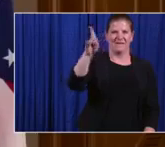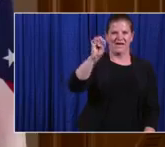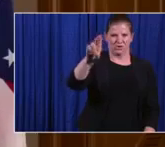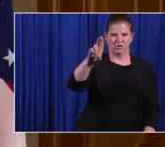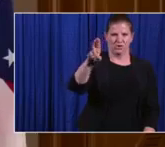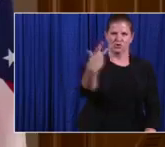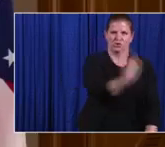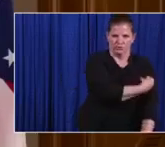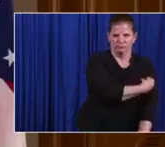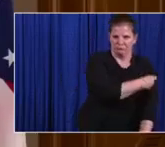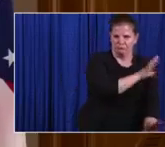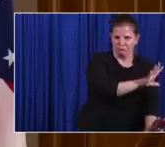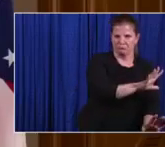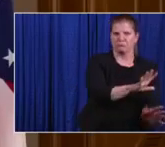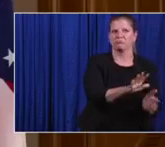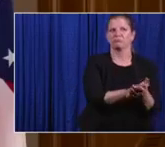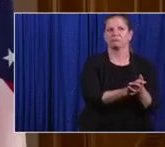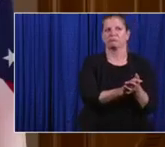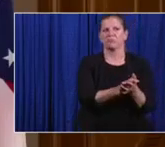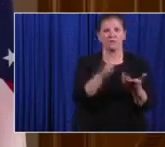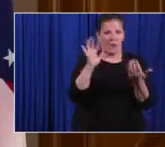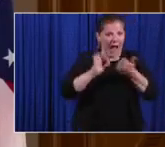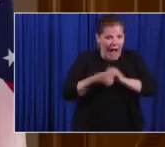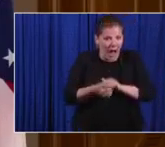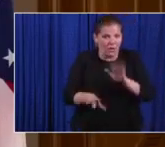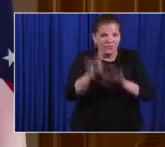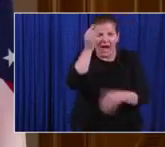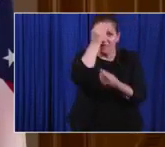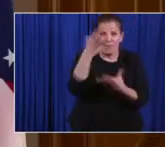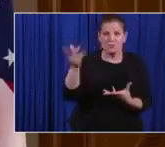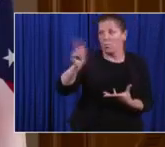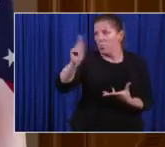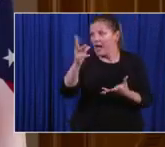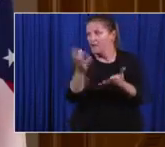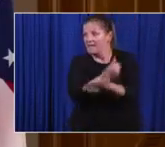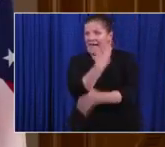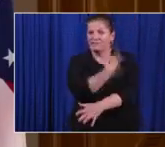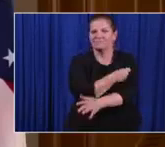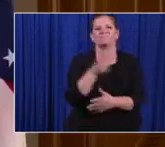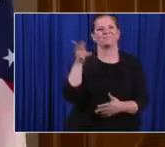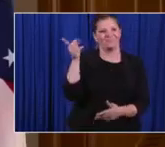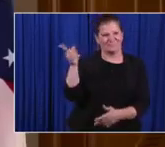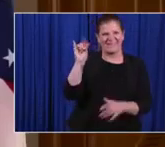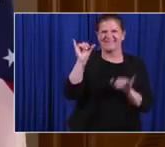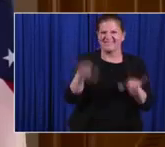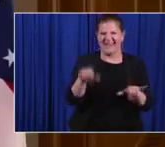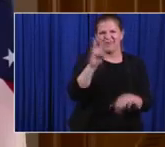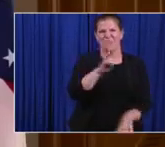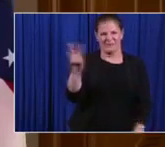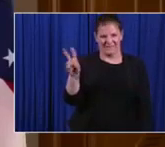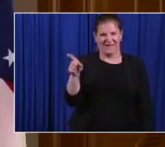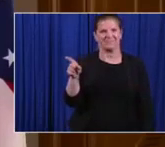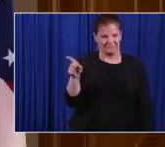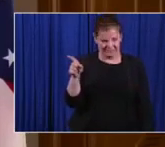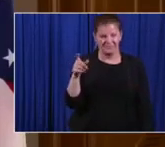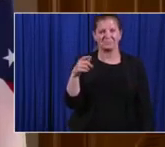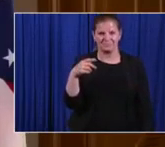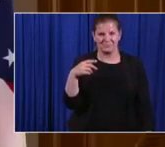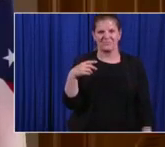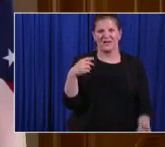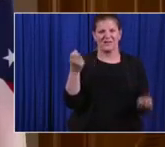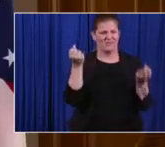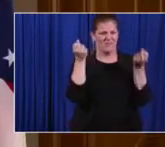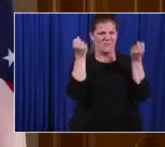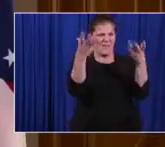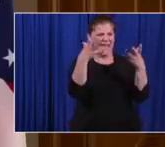above. You can find that many, many, many places. We have over 1,900 locations. Many of them have